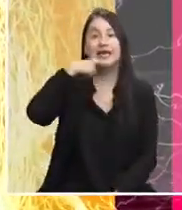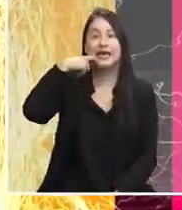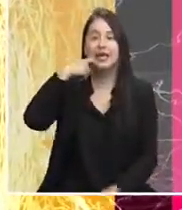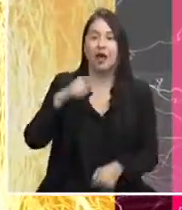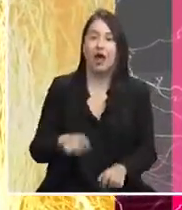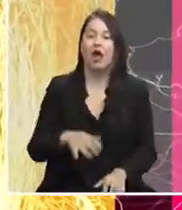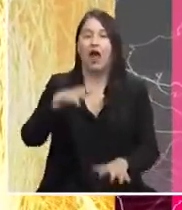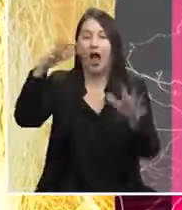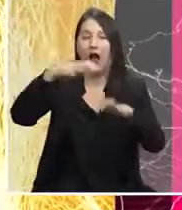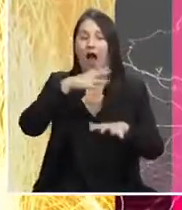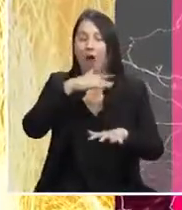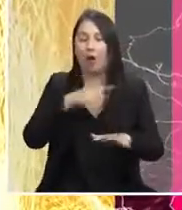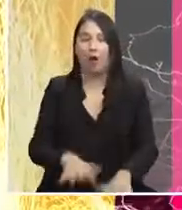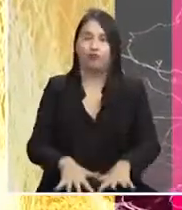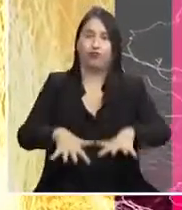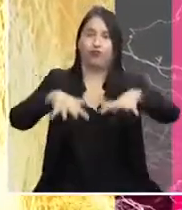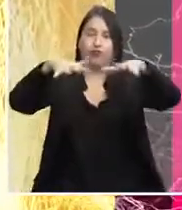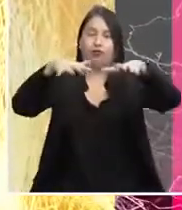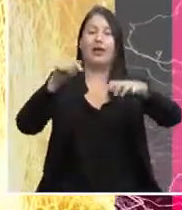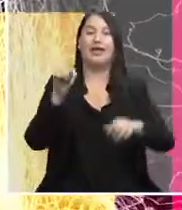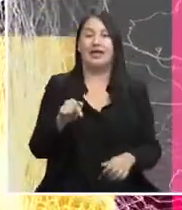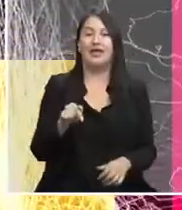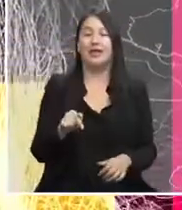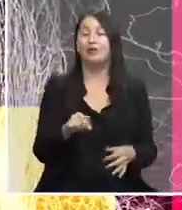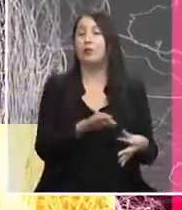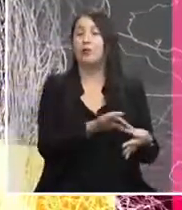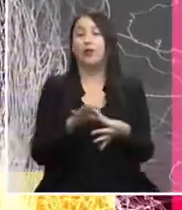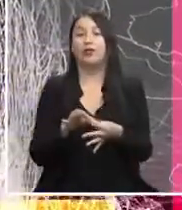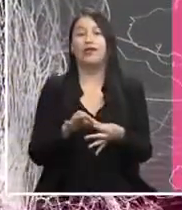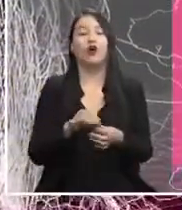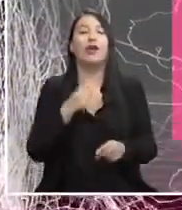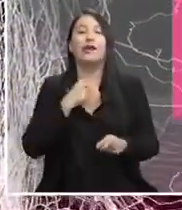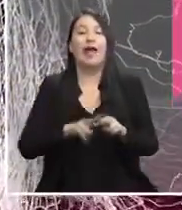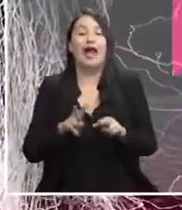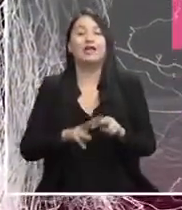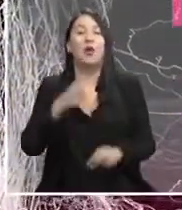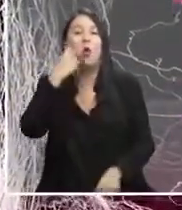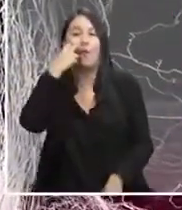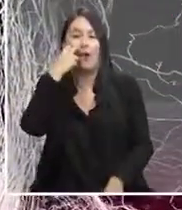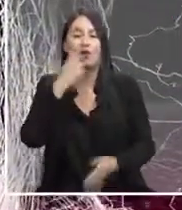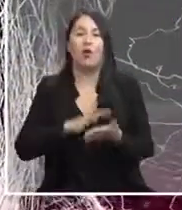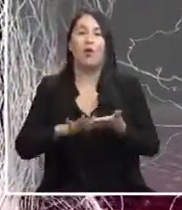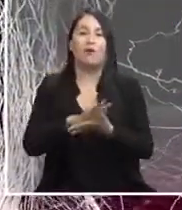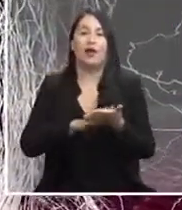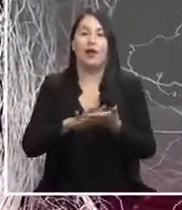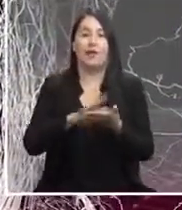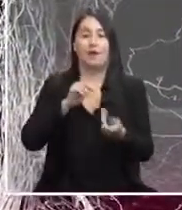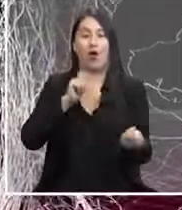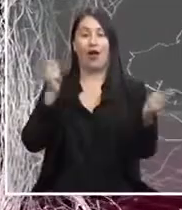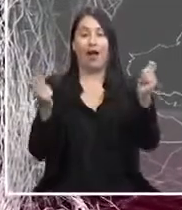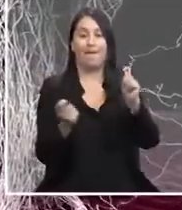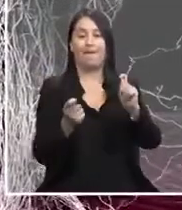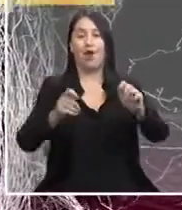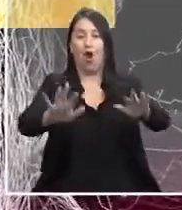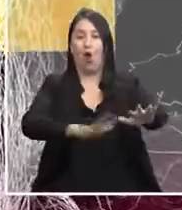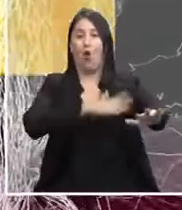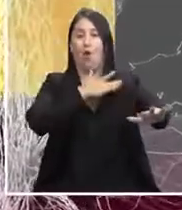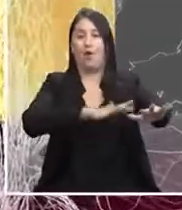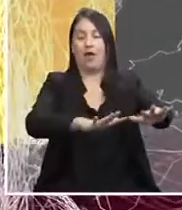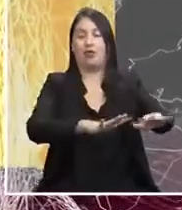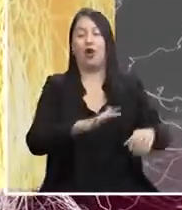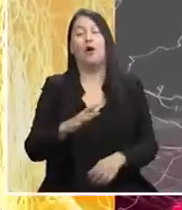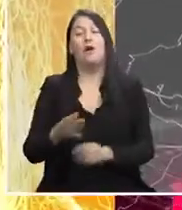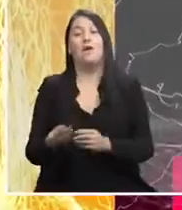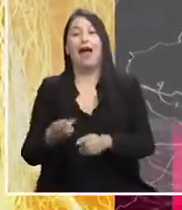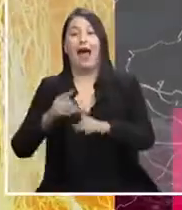activity. So for instance, changes to the ocean, like warming, more frequent marine heat waves, and acidification have